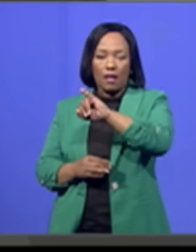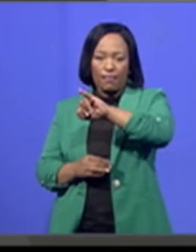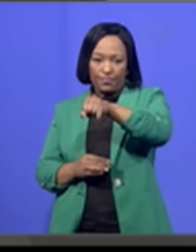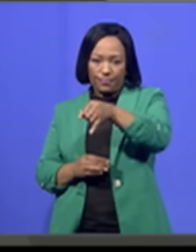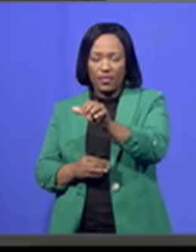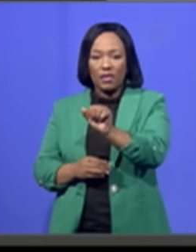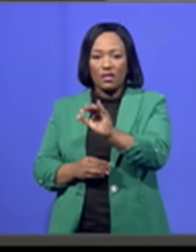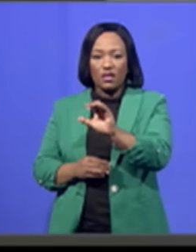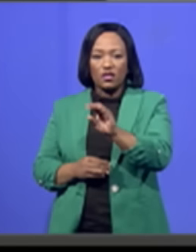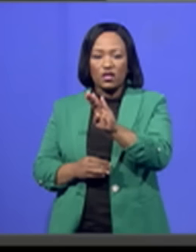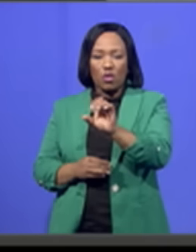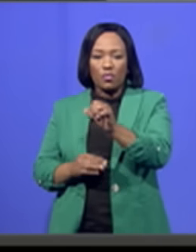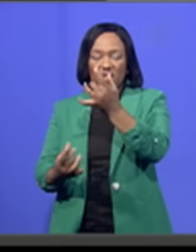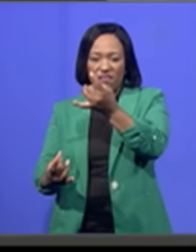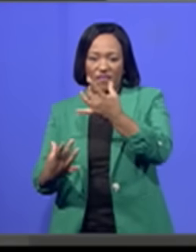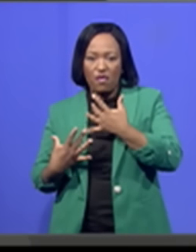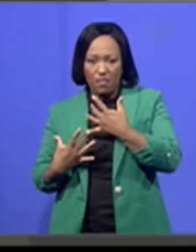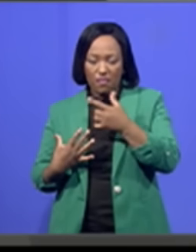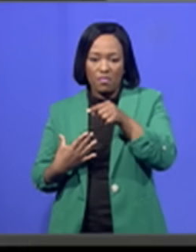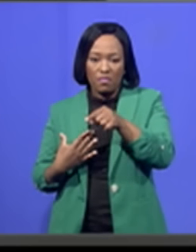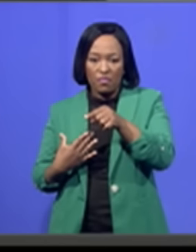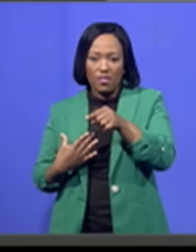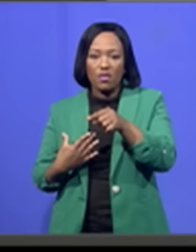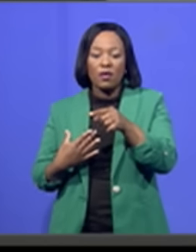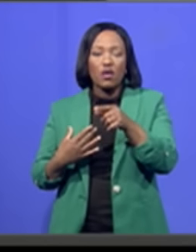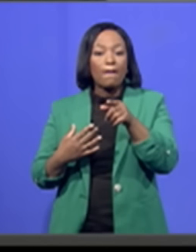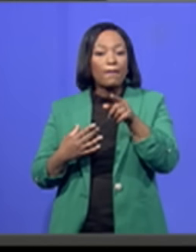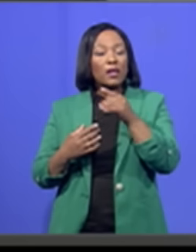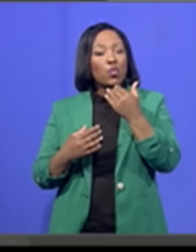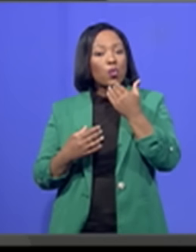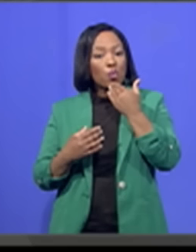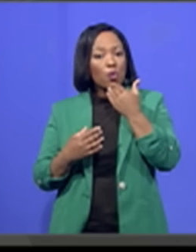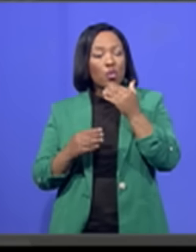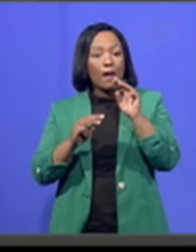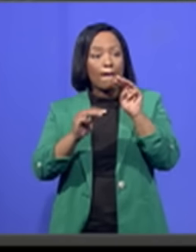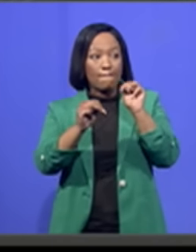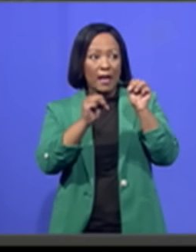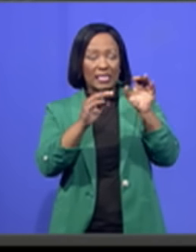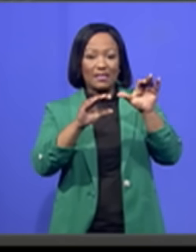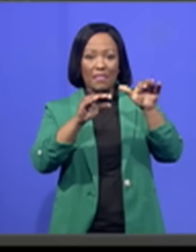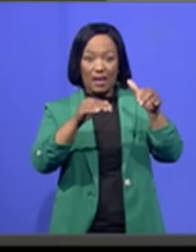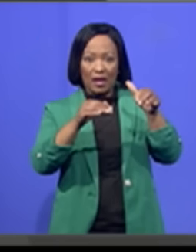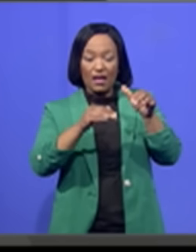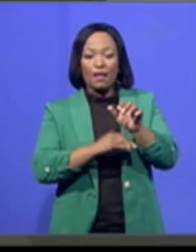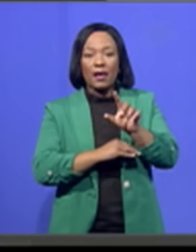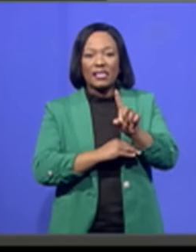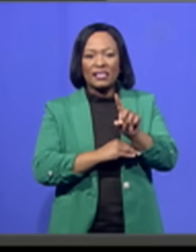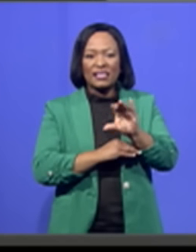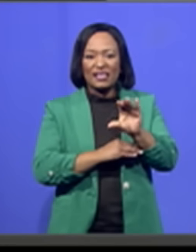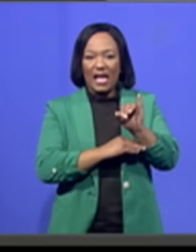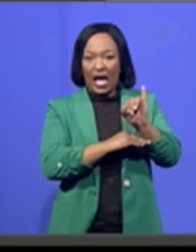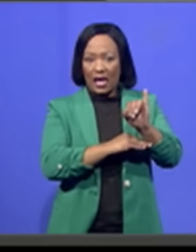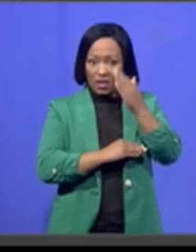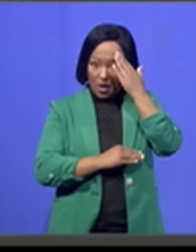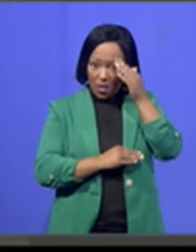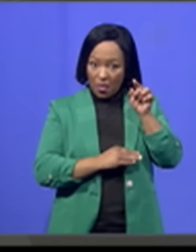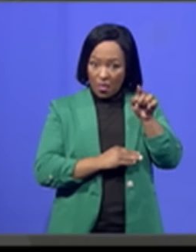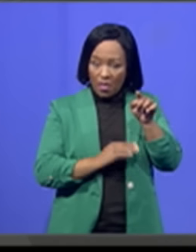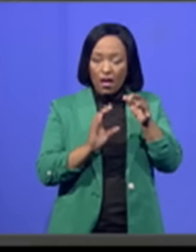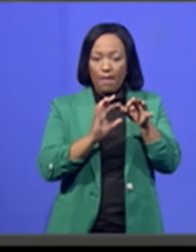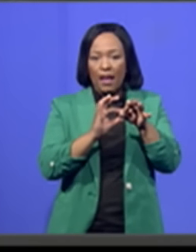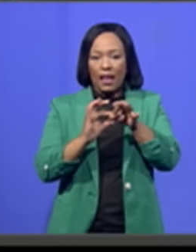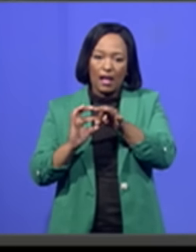the links to the management are known. Management of DPCI. Correct, The Commissioner. links of the